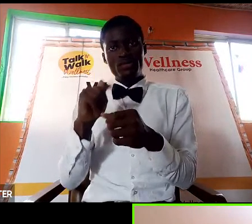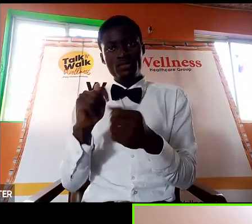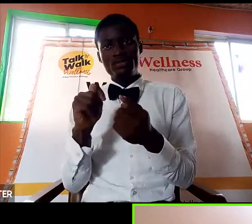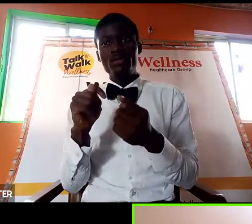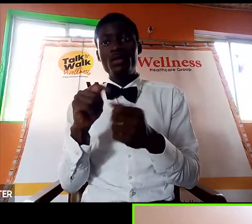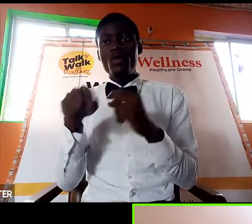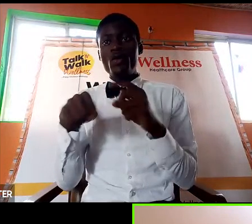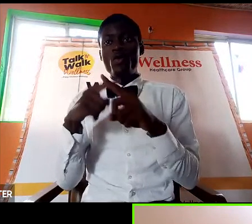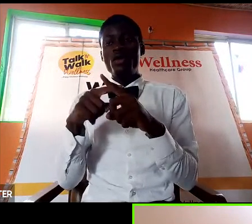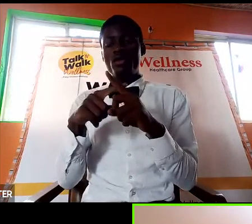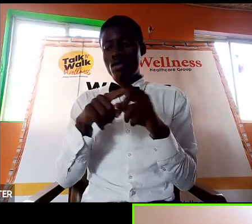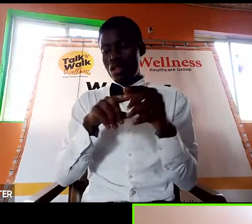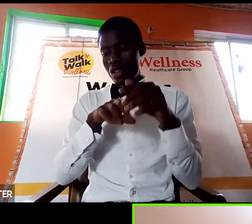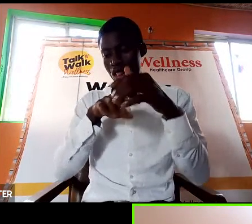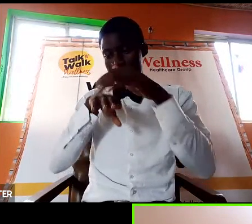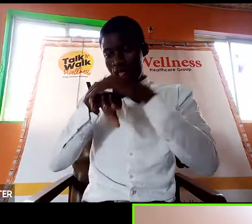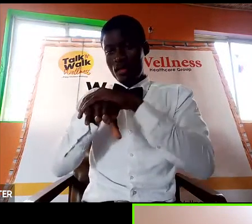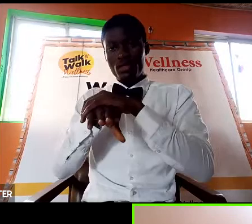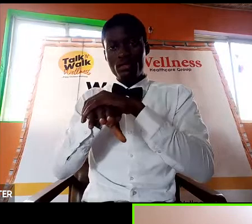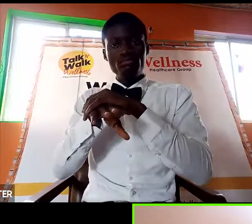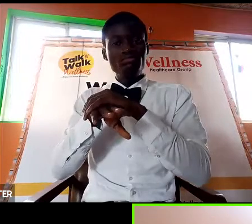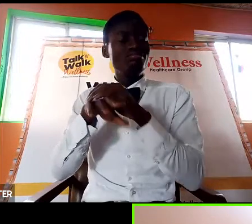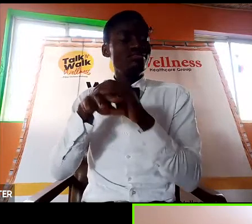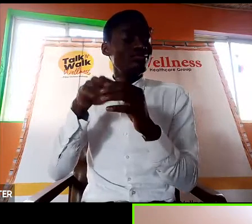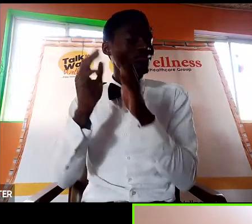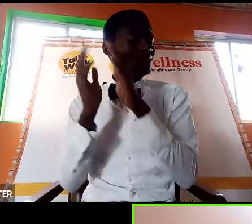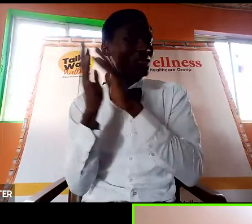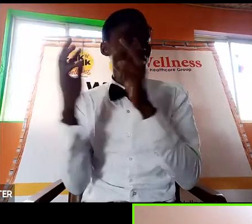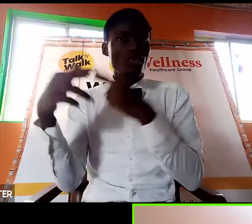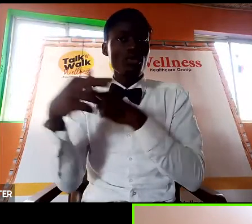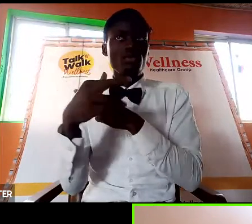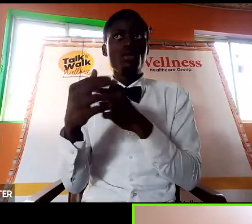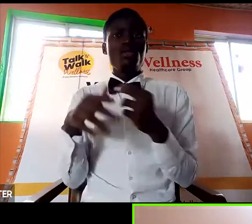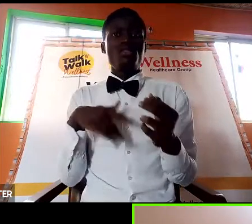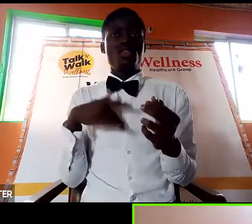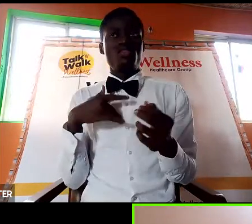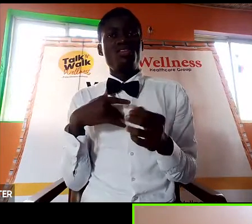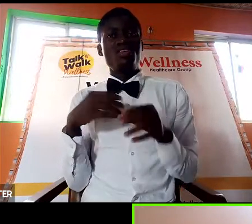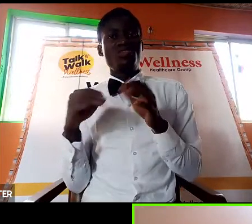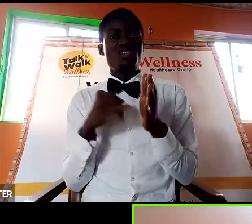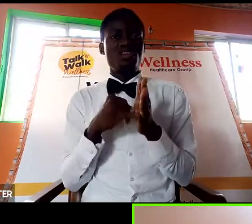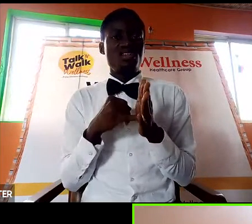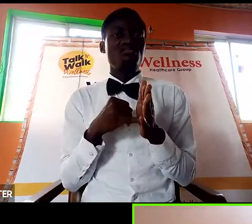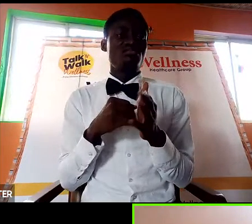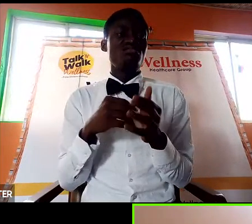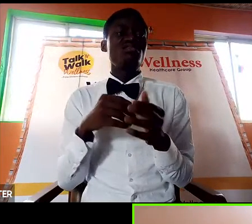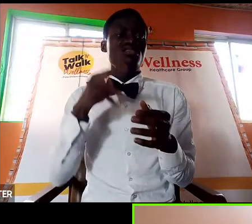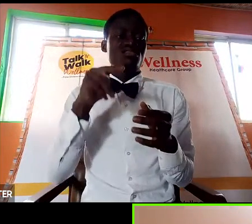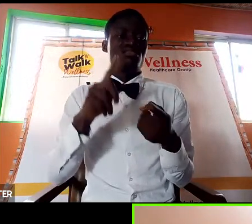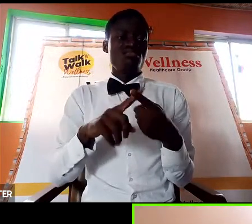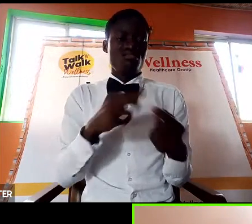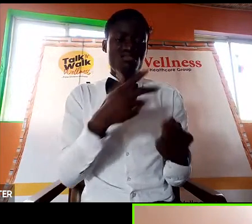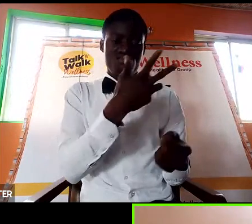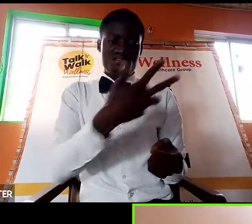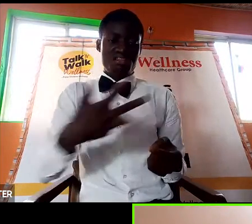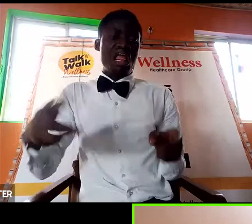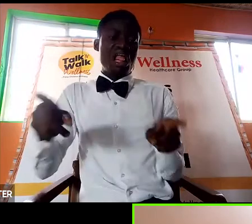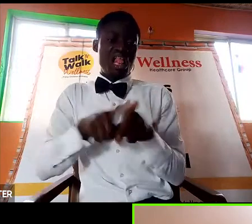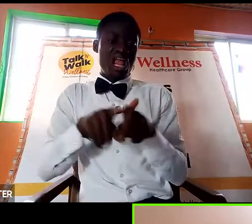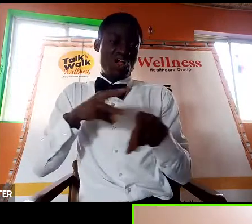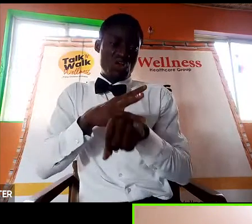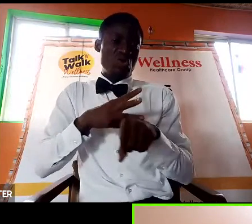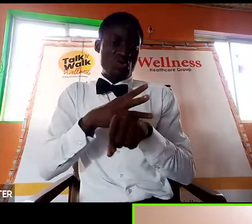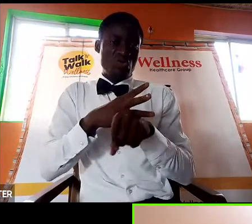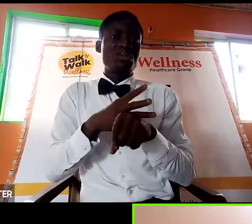to be spoiled. And then you're still going to be doing good girl. You're still going to lie down like a log of wood. It will carry your leg. It will carry your hand.